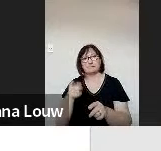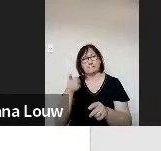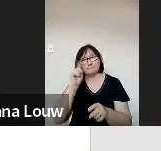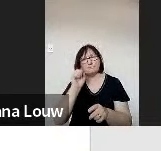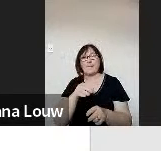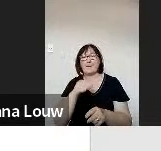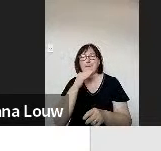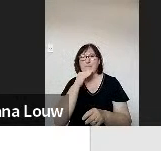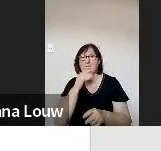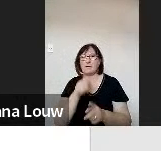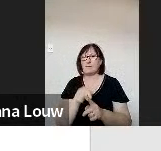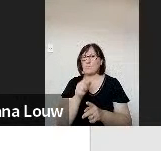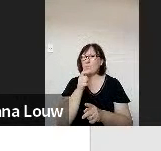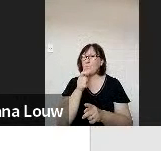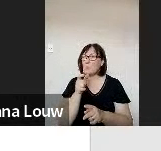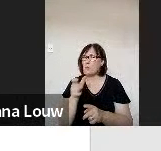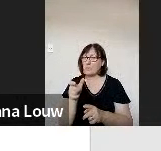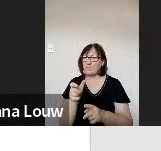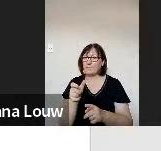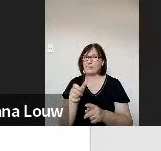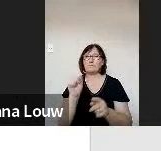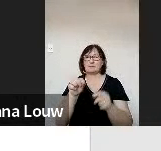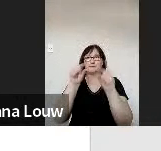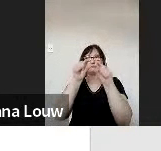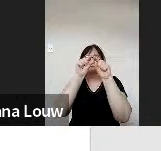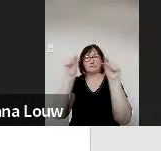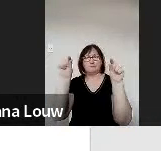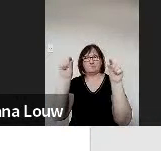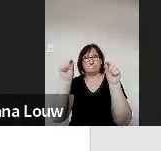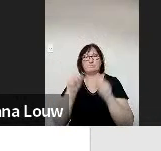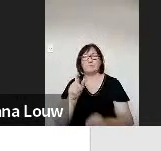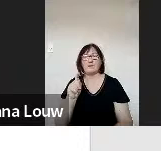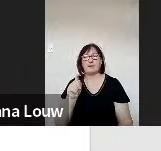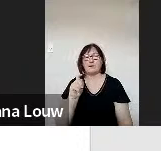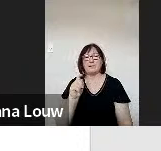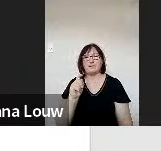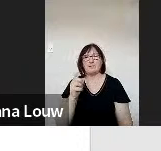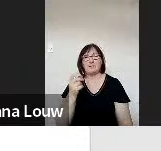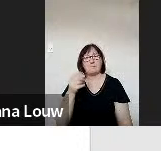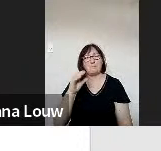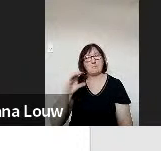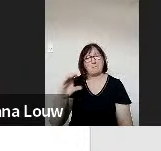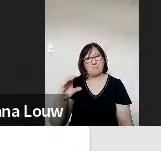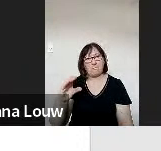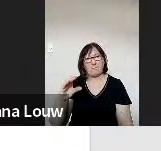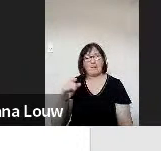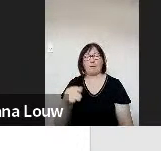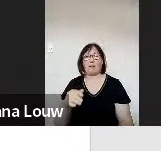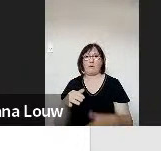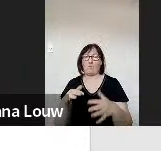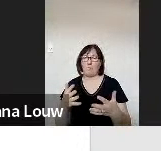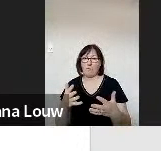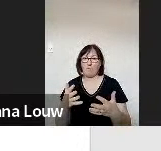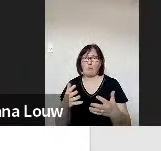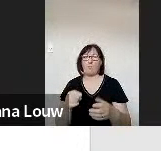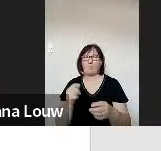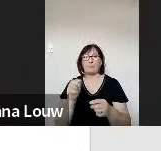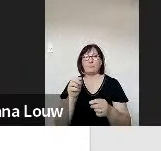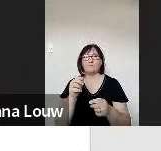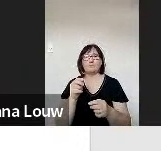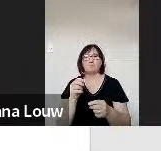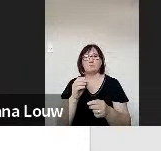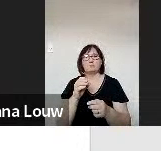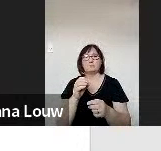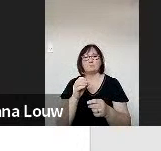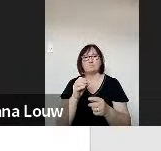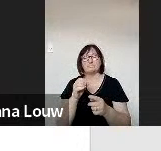the words in the tariff heading text or the section notes or the chapter notes, one will have